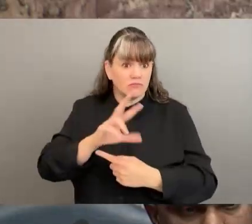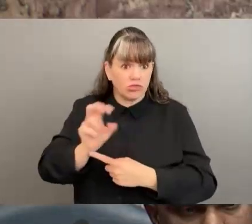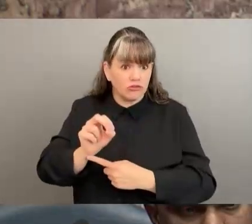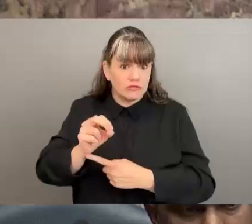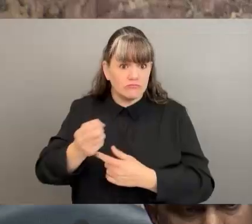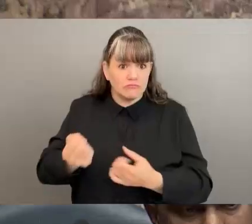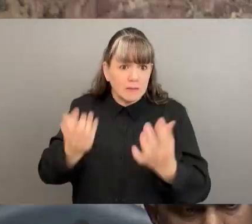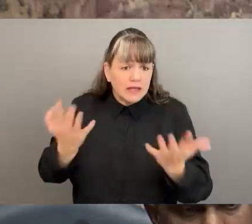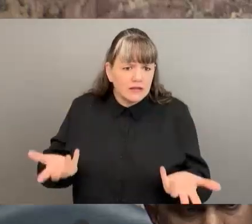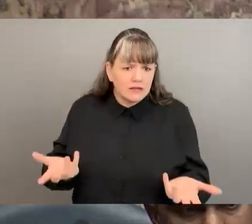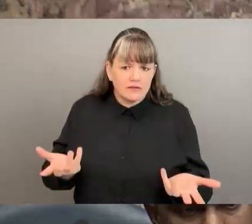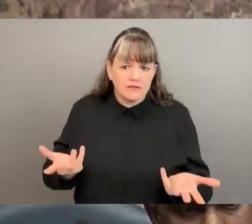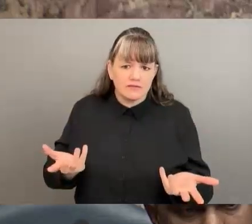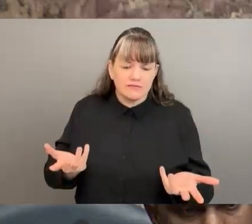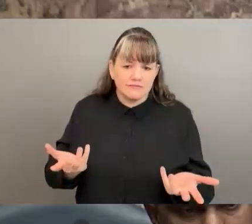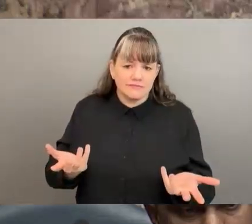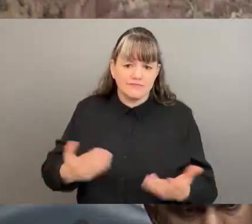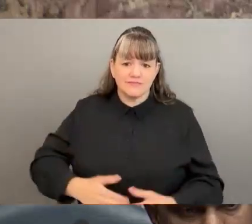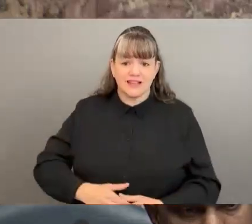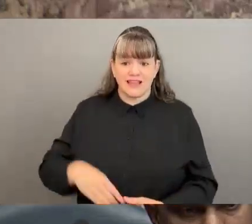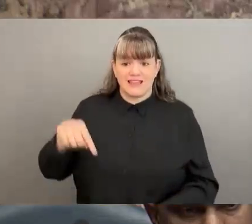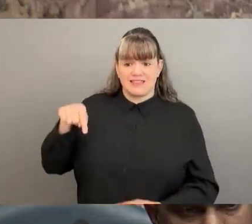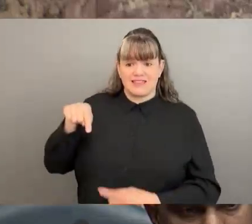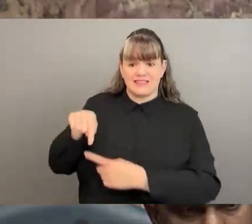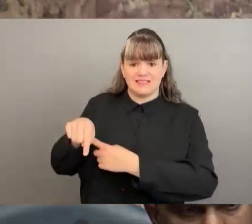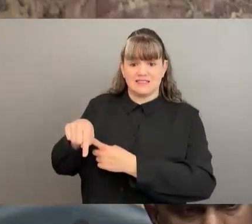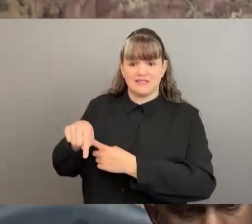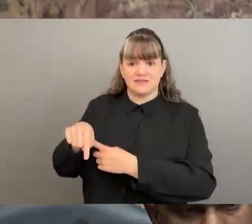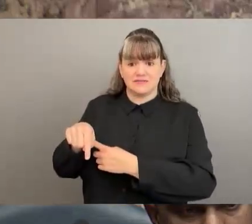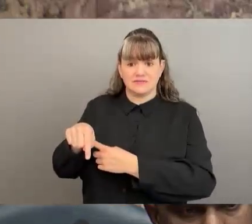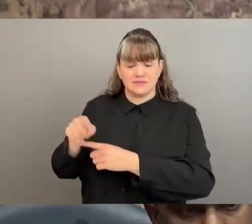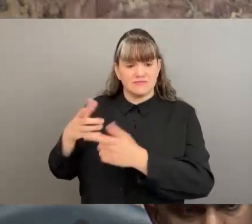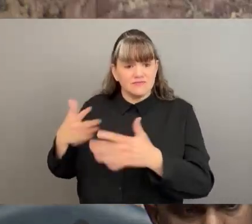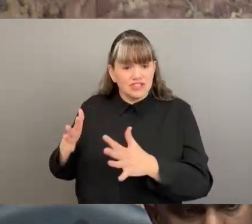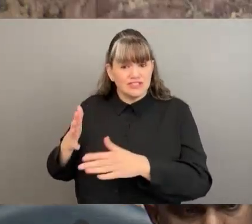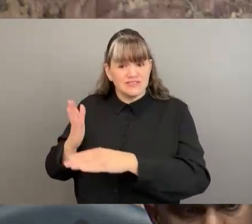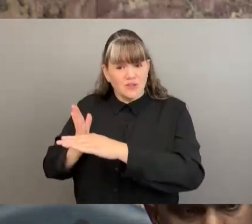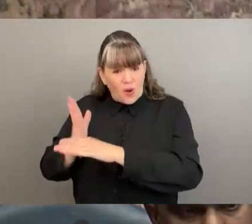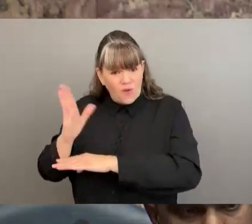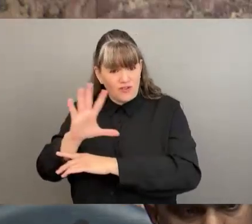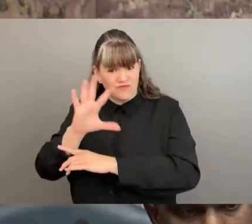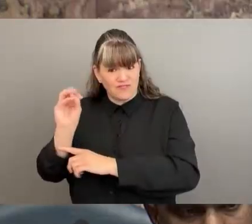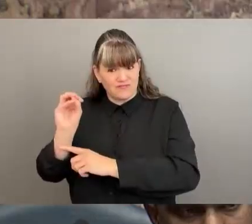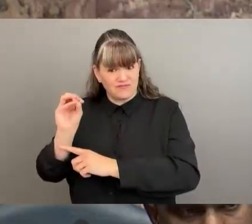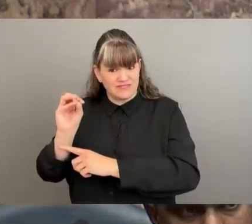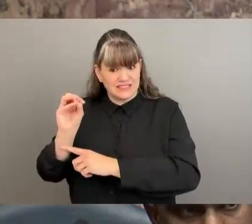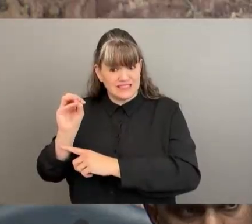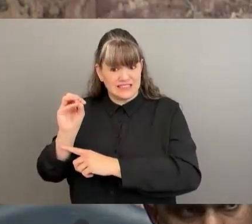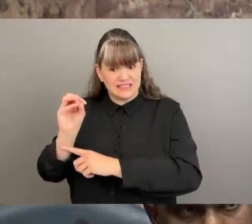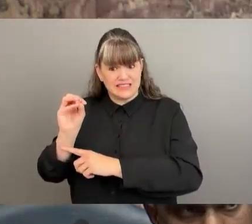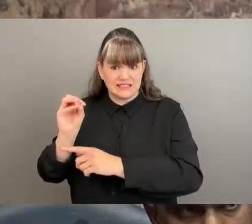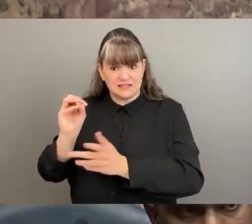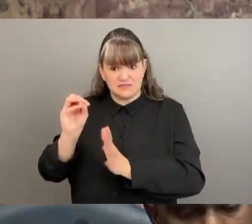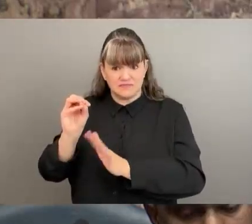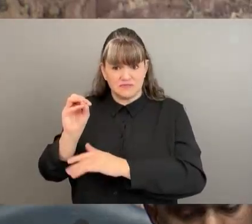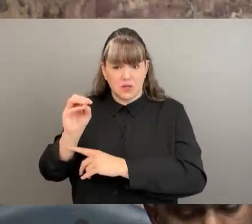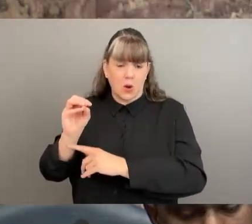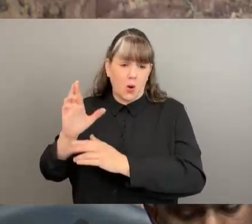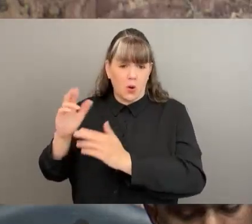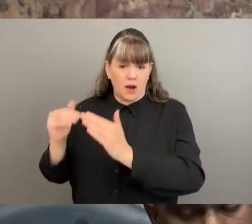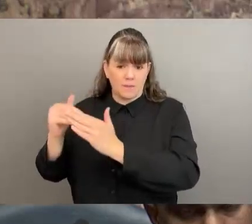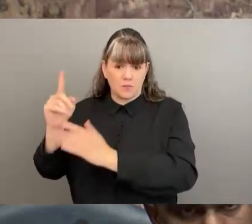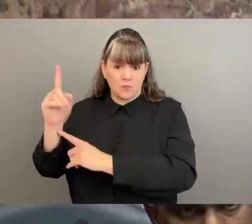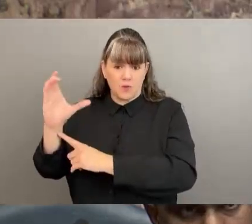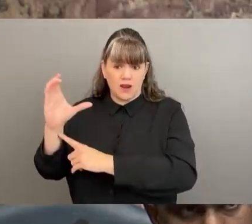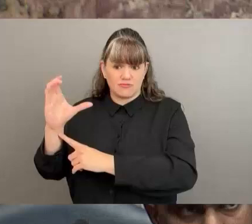50, perhaps even as many as 100 documented interactions with authorities. A final plea for